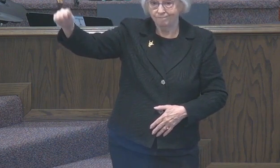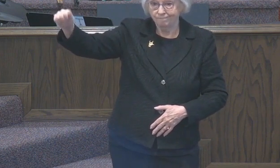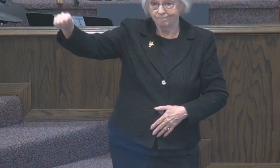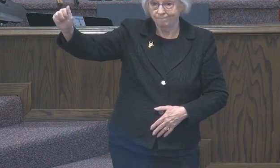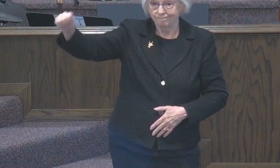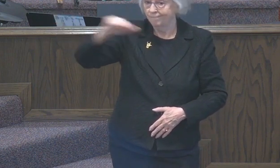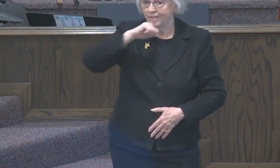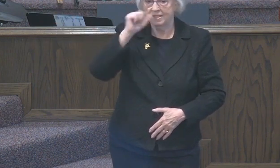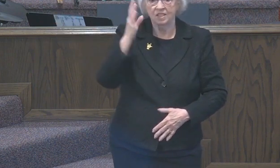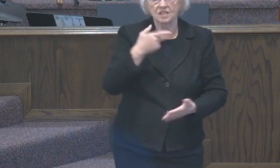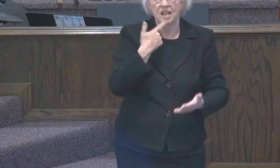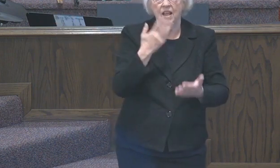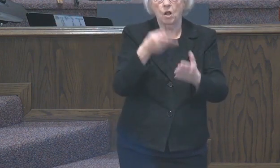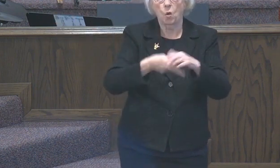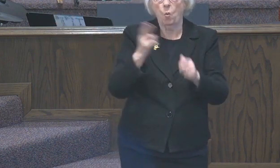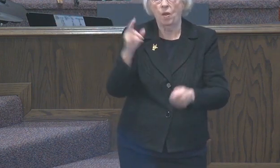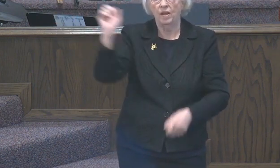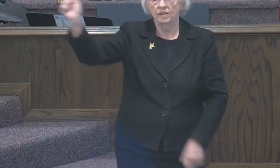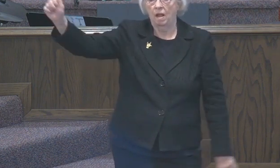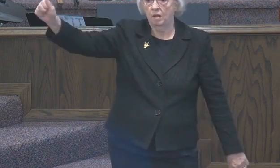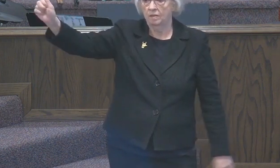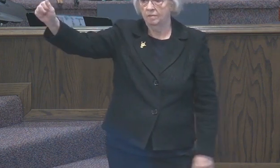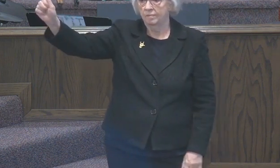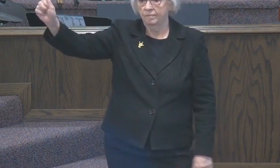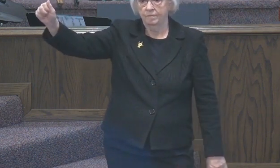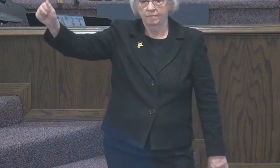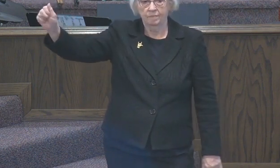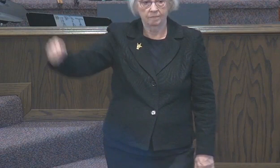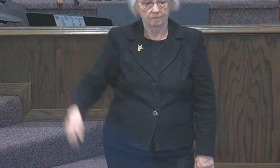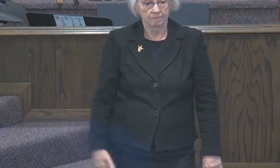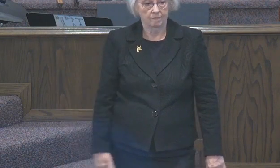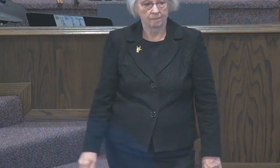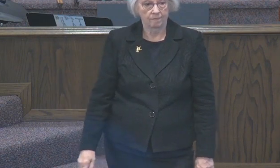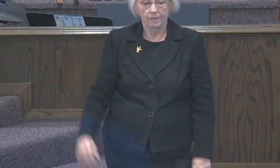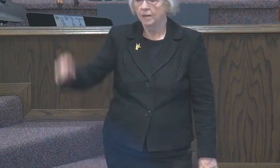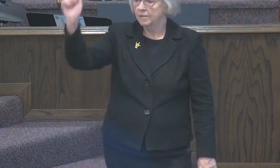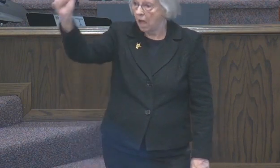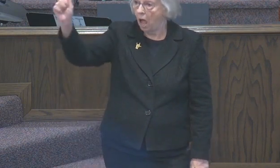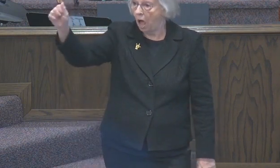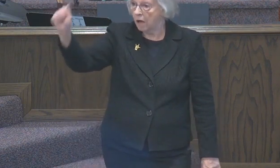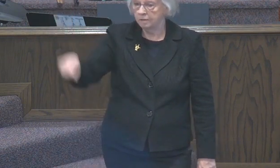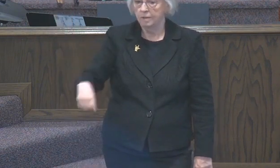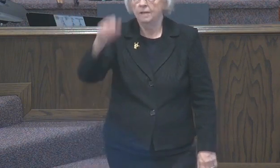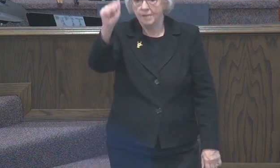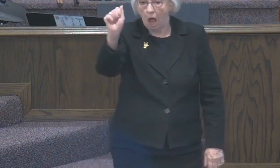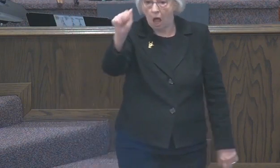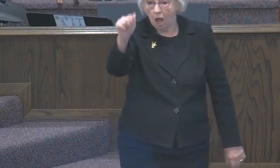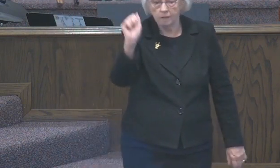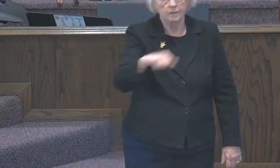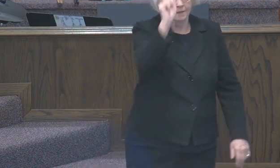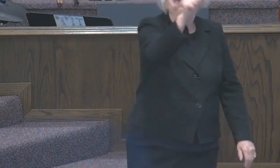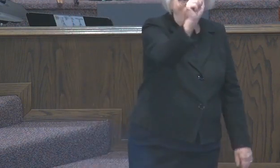And you will find. Knock, knock, knock,